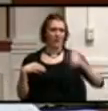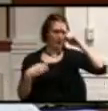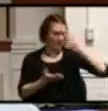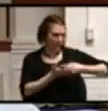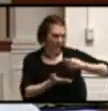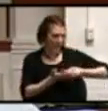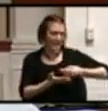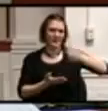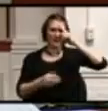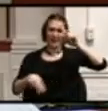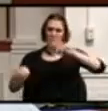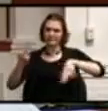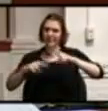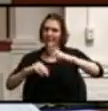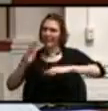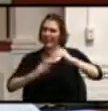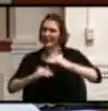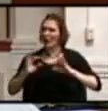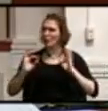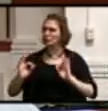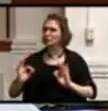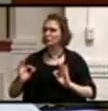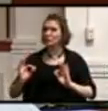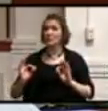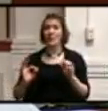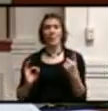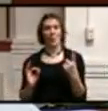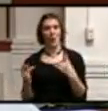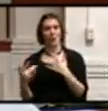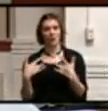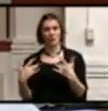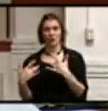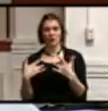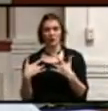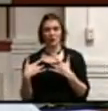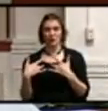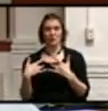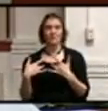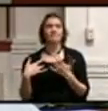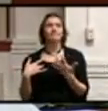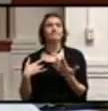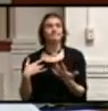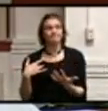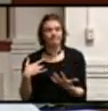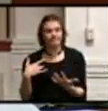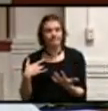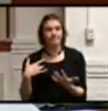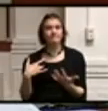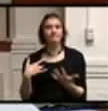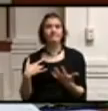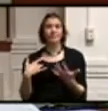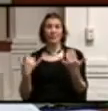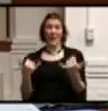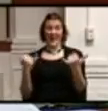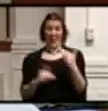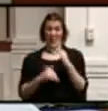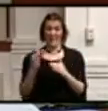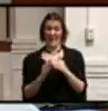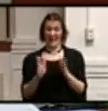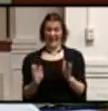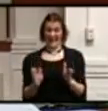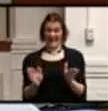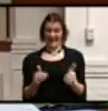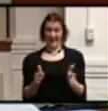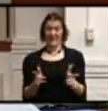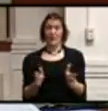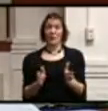stuff. But I do know that one of the concerns was because the footprint is a little bit bigger now,